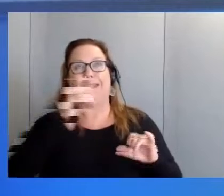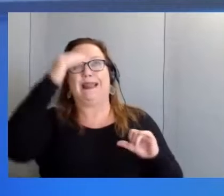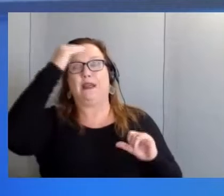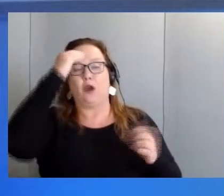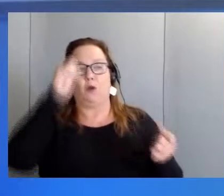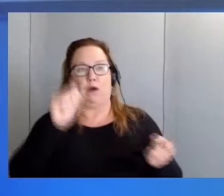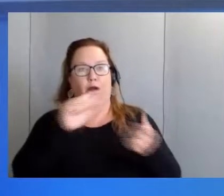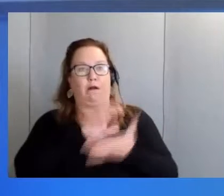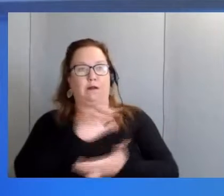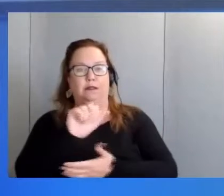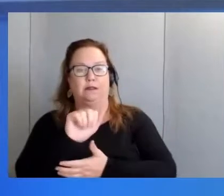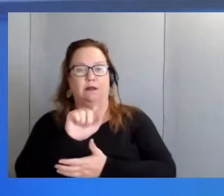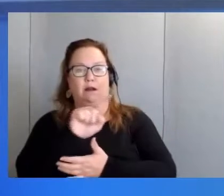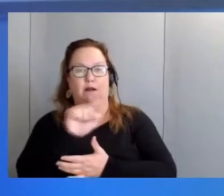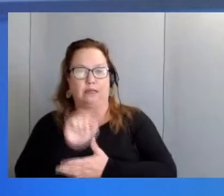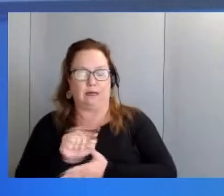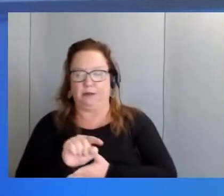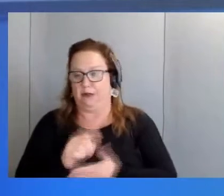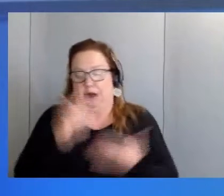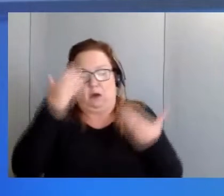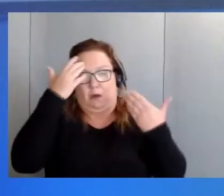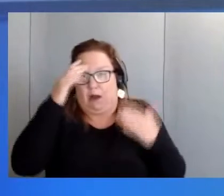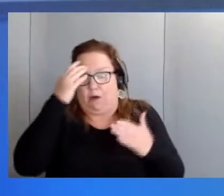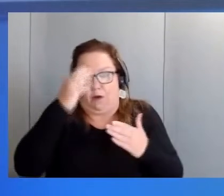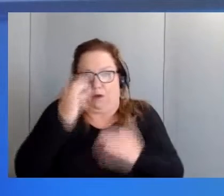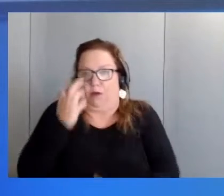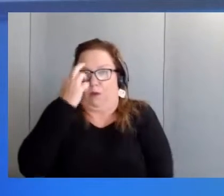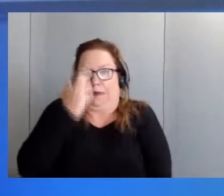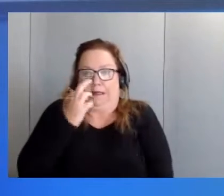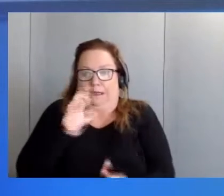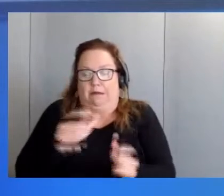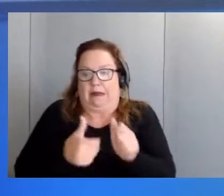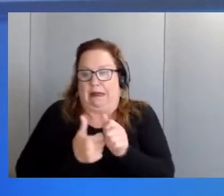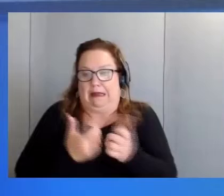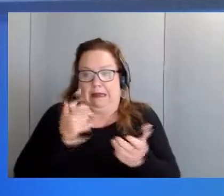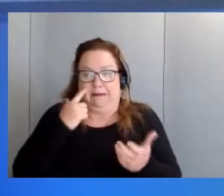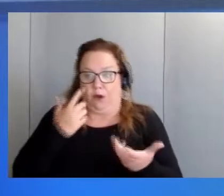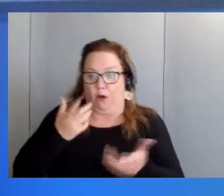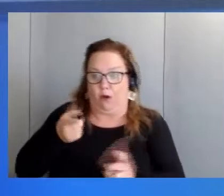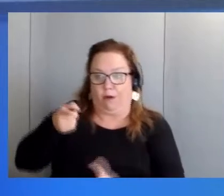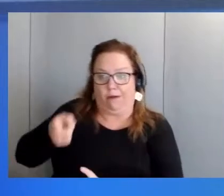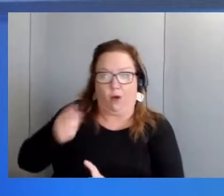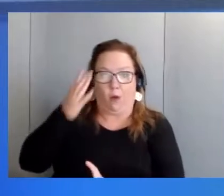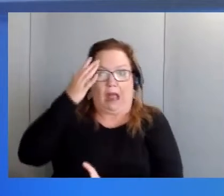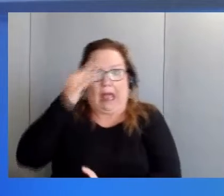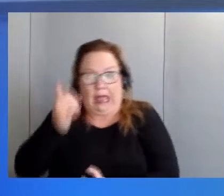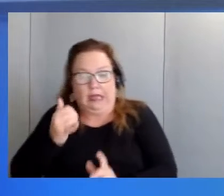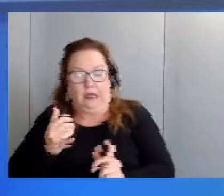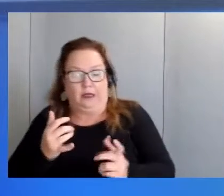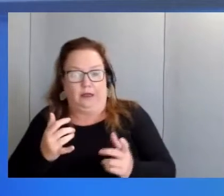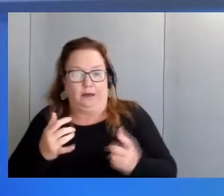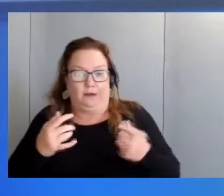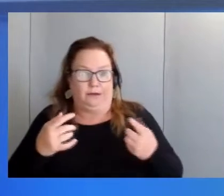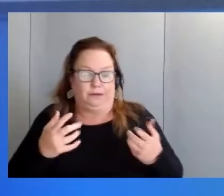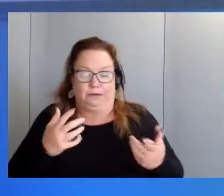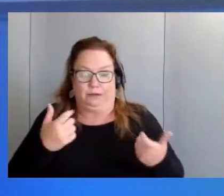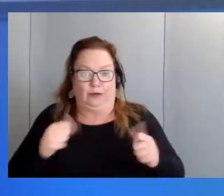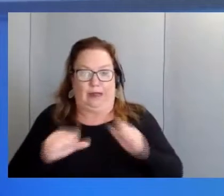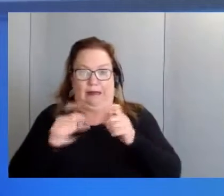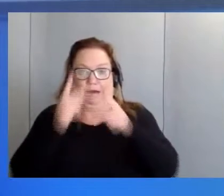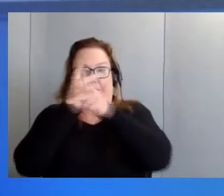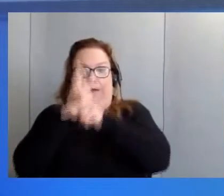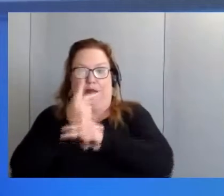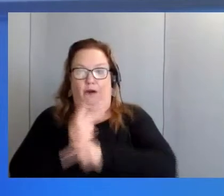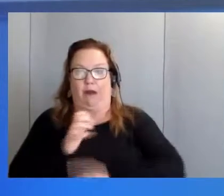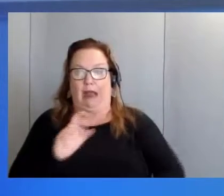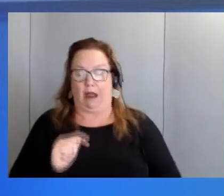the disease. We don't know what the root cause is, and if you don't know what the root cause is, and you're still debating that, then it's hard to design treatments